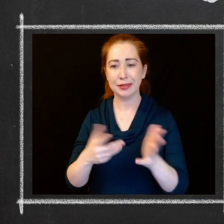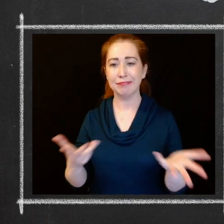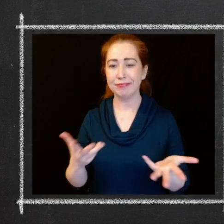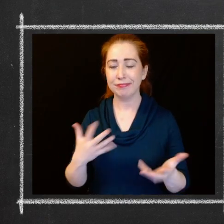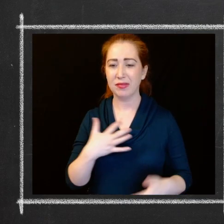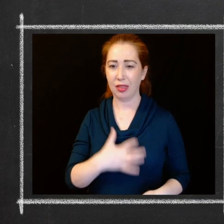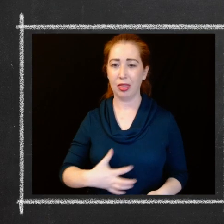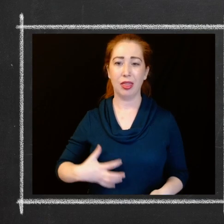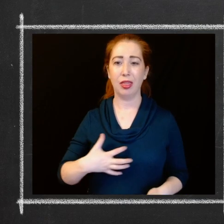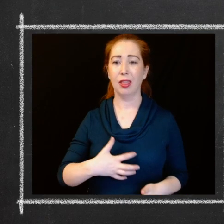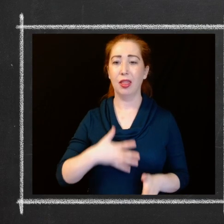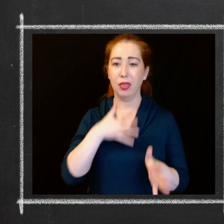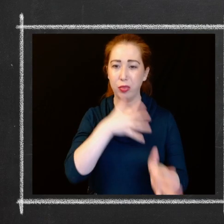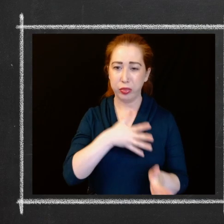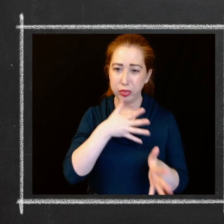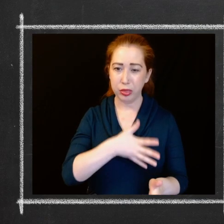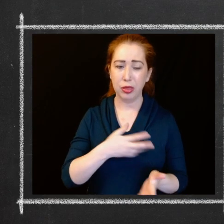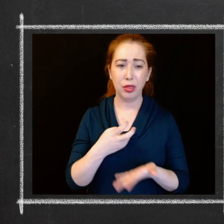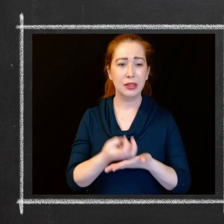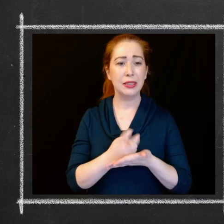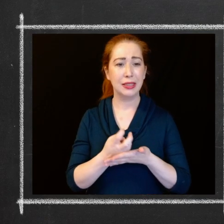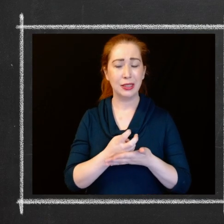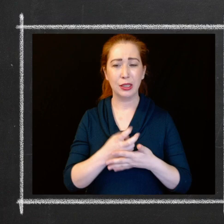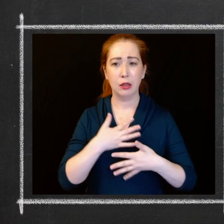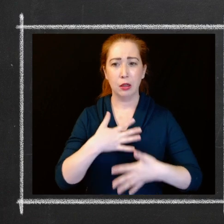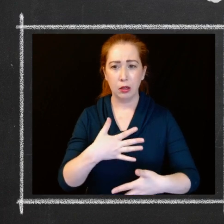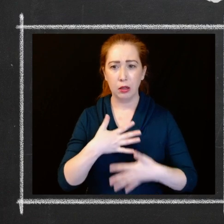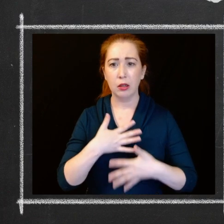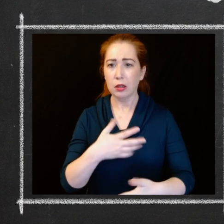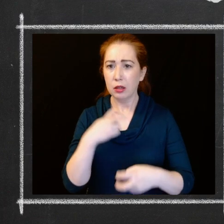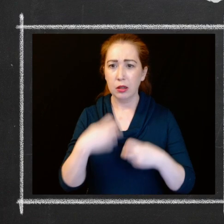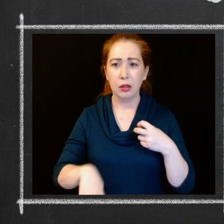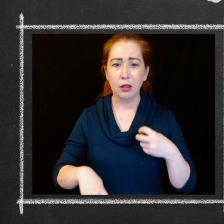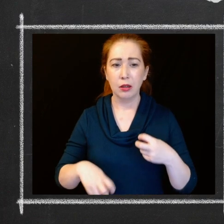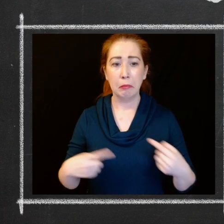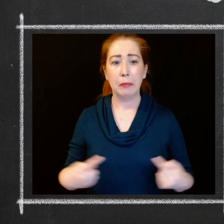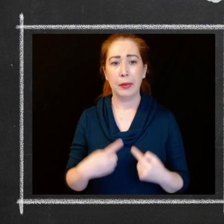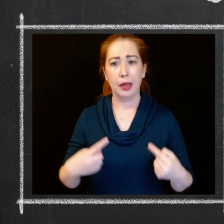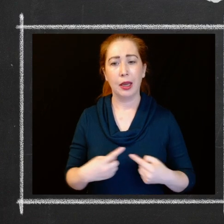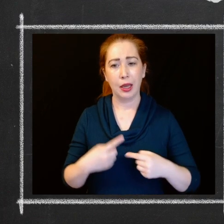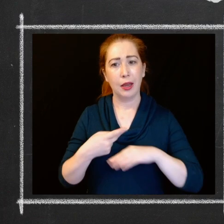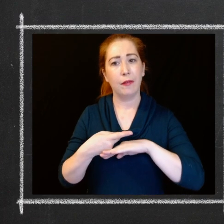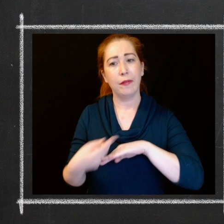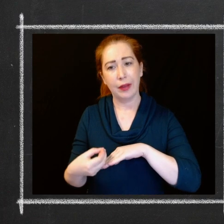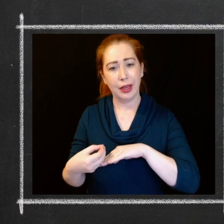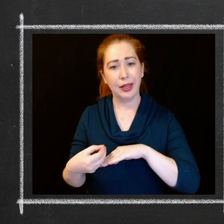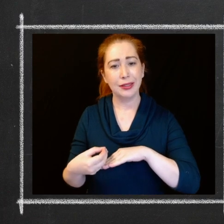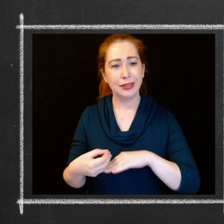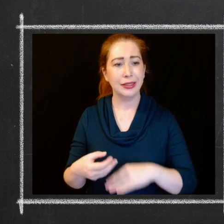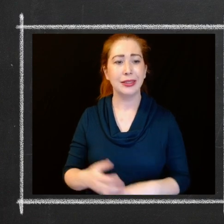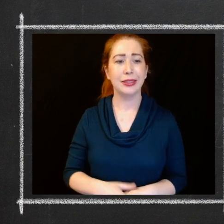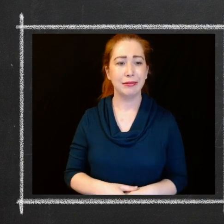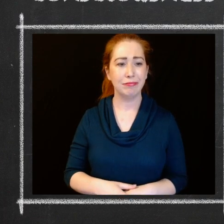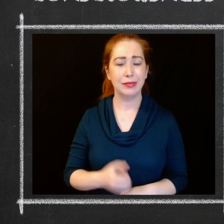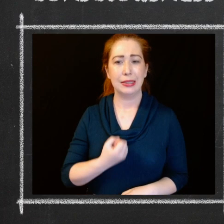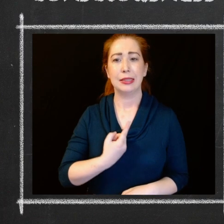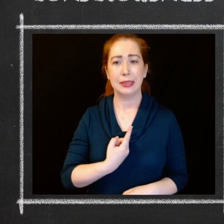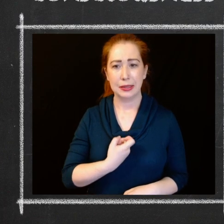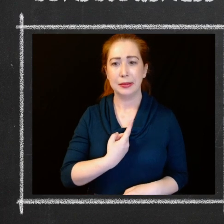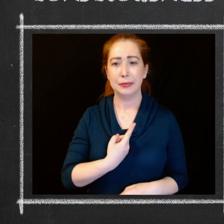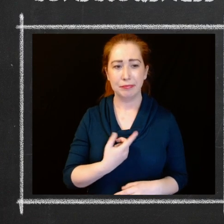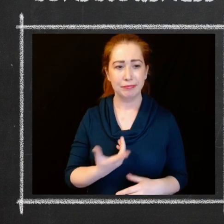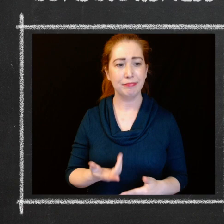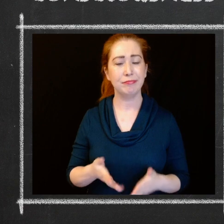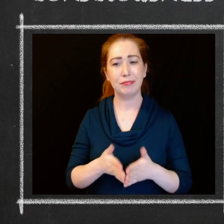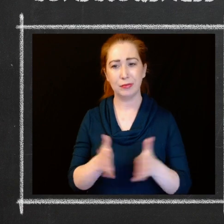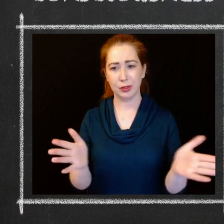vomiting, seizures, hiccups, trouble breathing, pain,